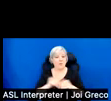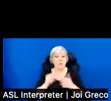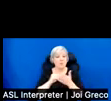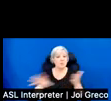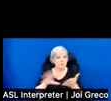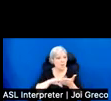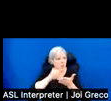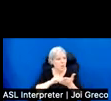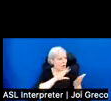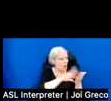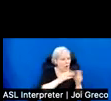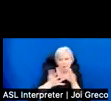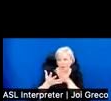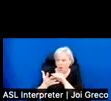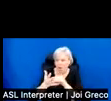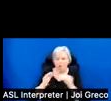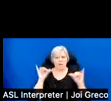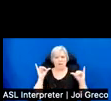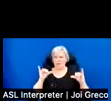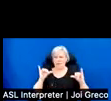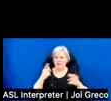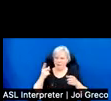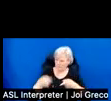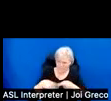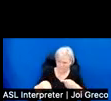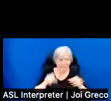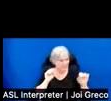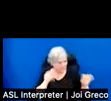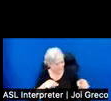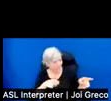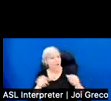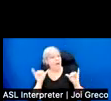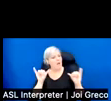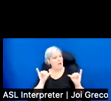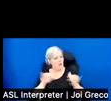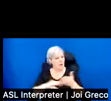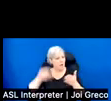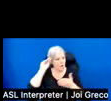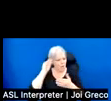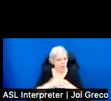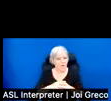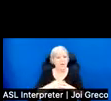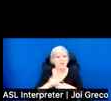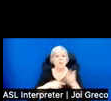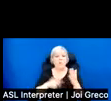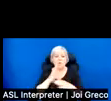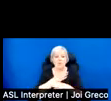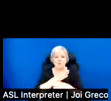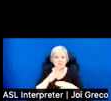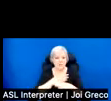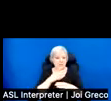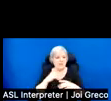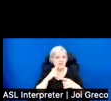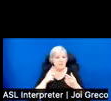about the other discipline and what they could or couldn't do. Transfer of knowledge, when students shared their own discipline-specific knowledge with other group